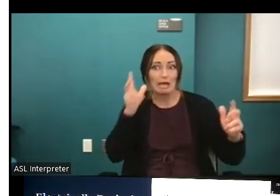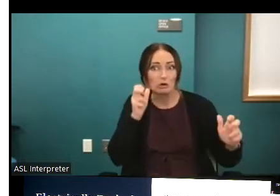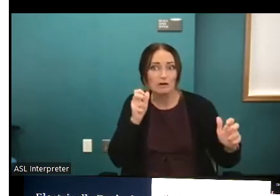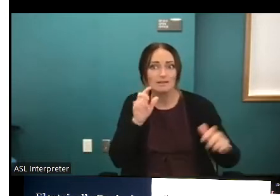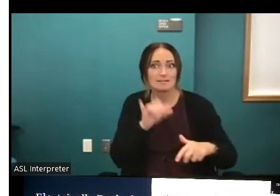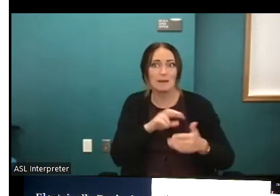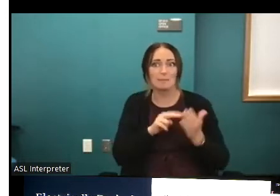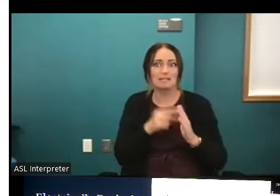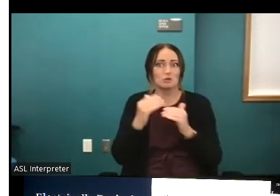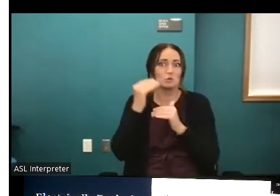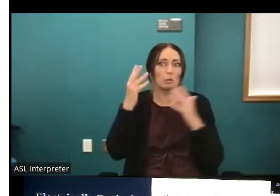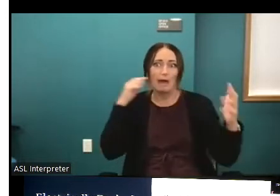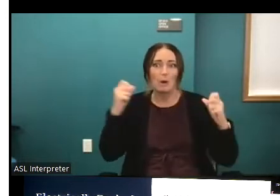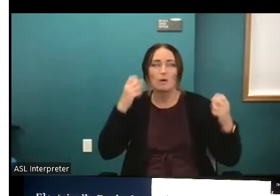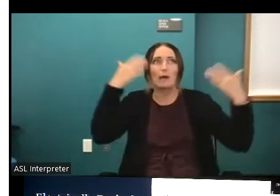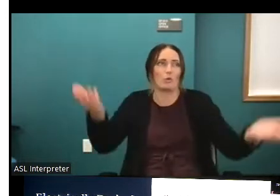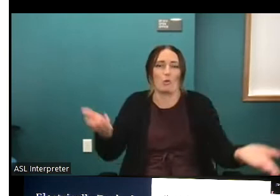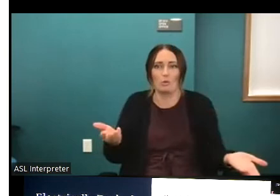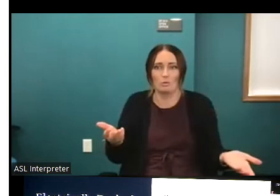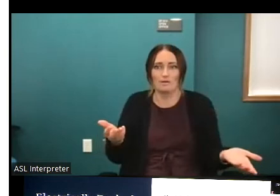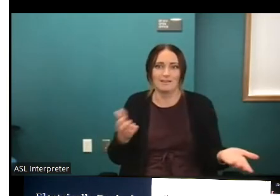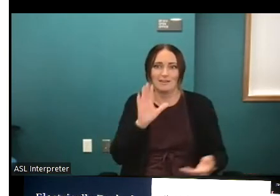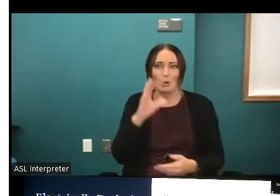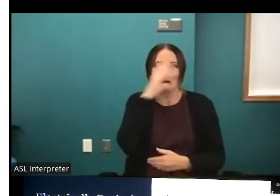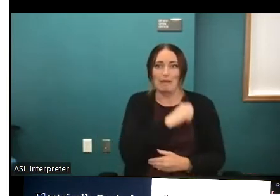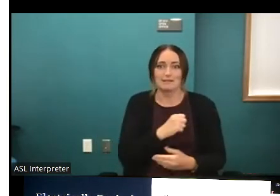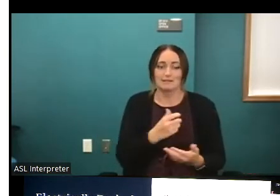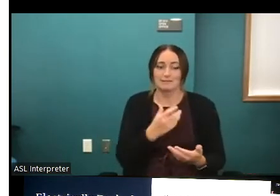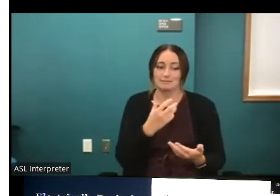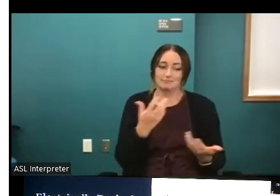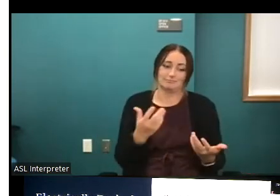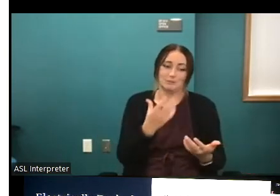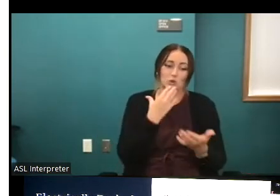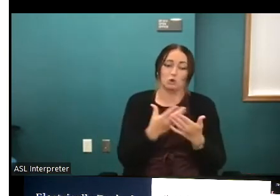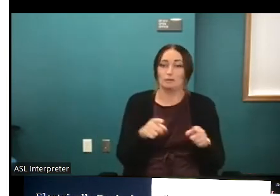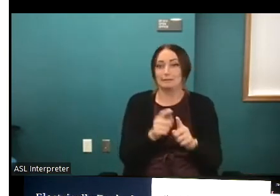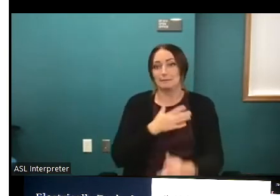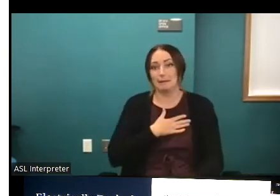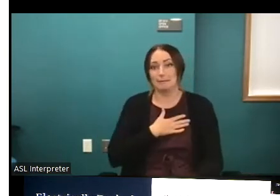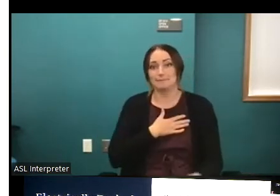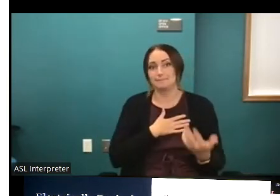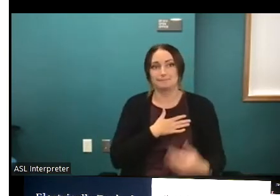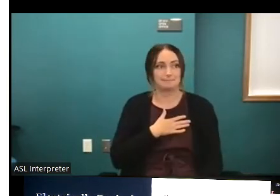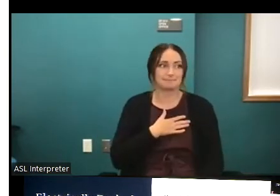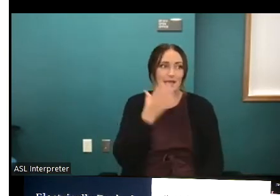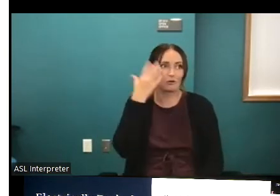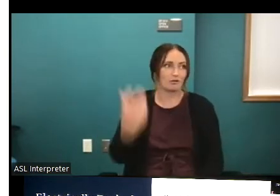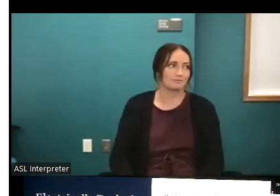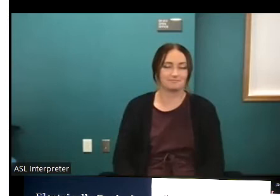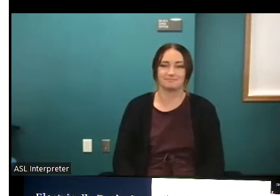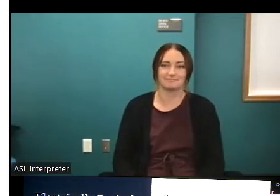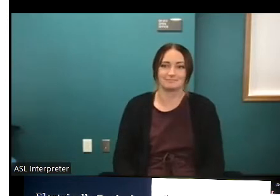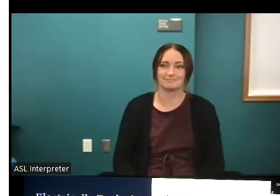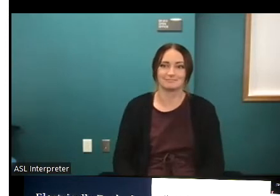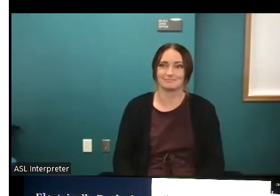know. Your guess is as good as mine. So anyway, you all know my opinion now.